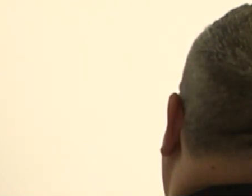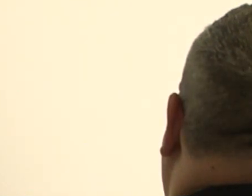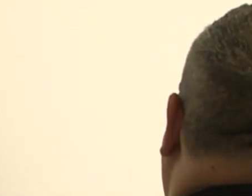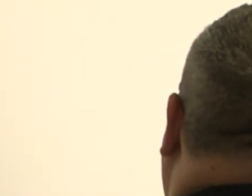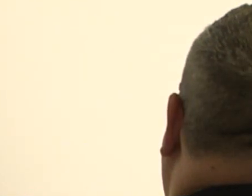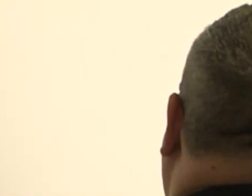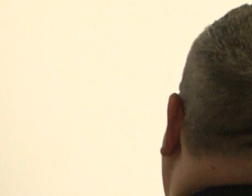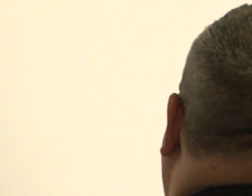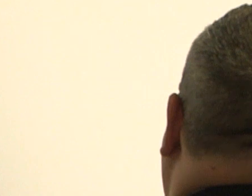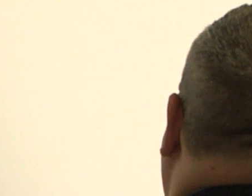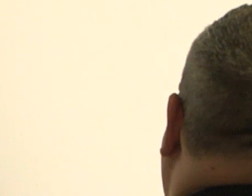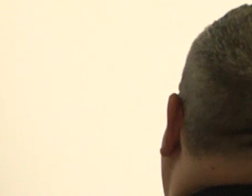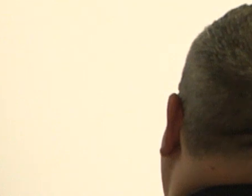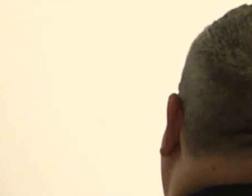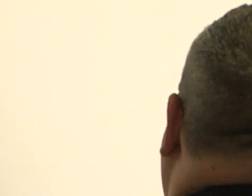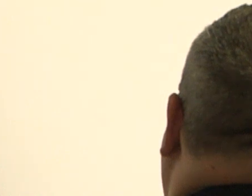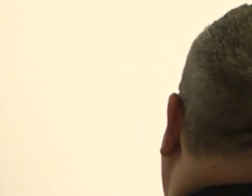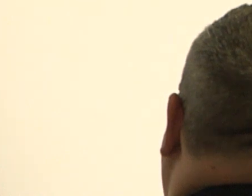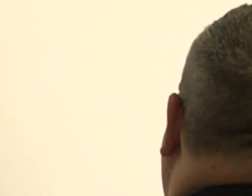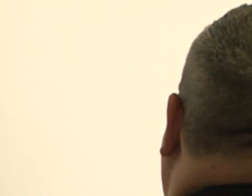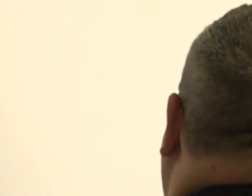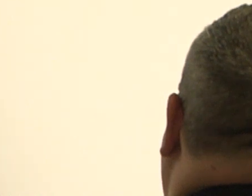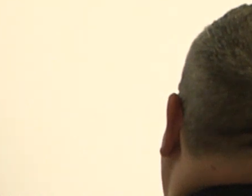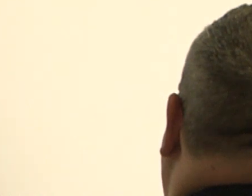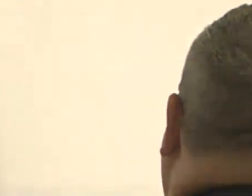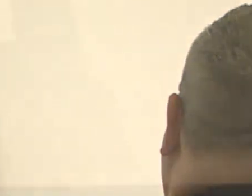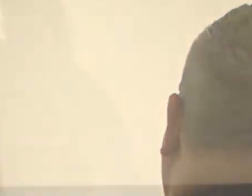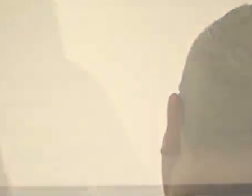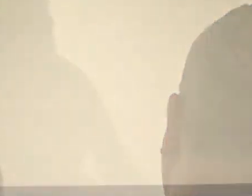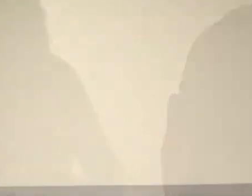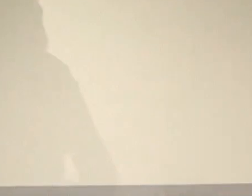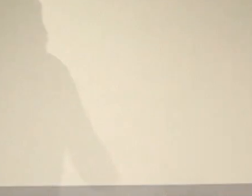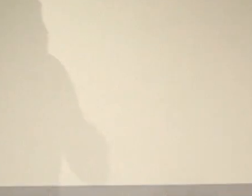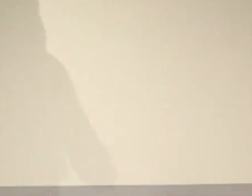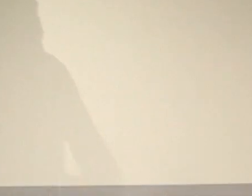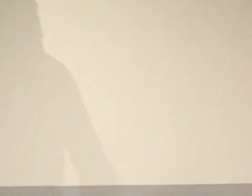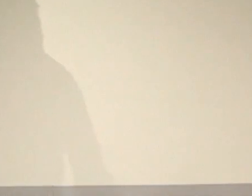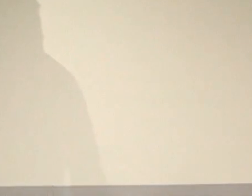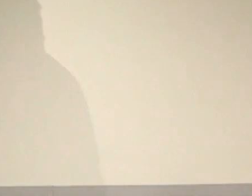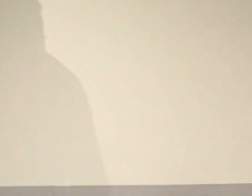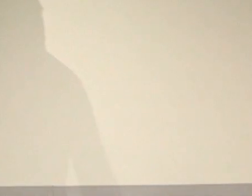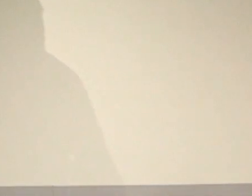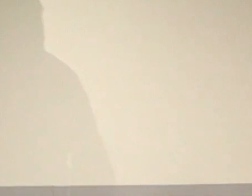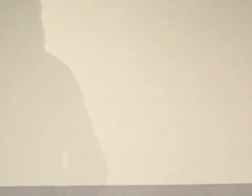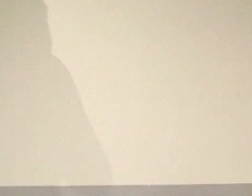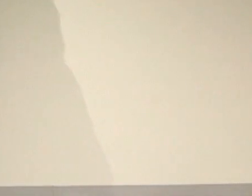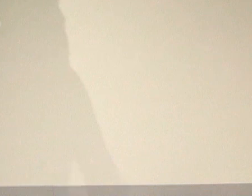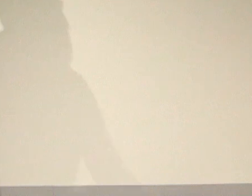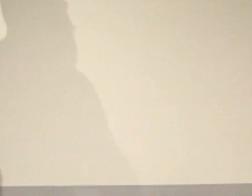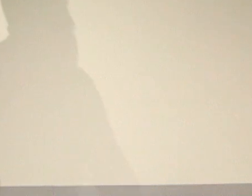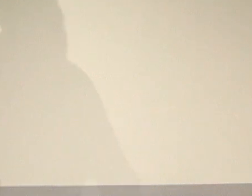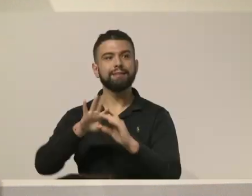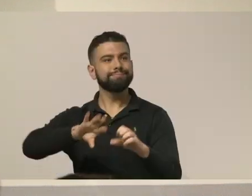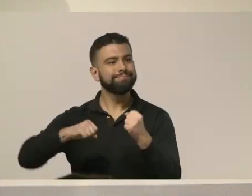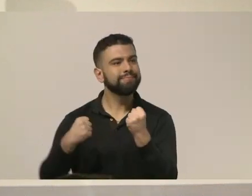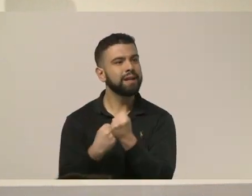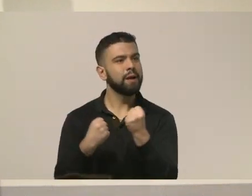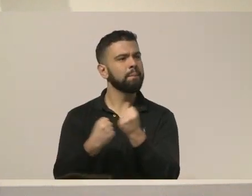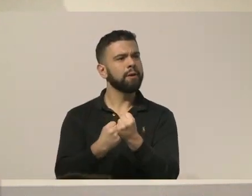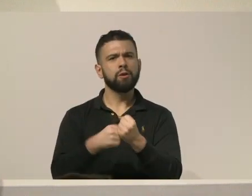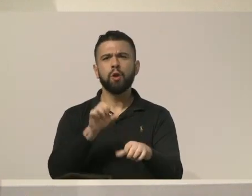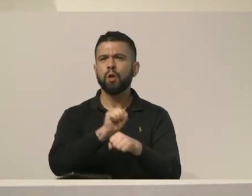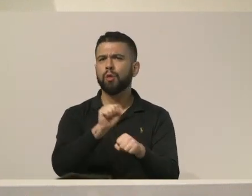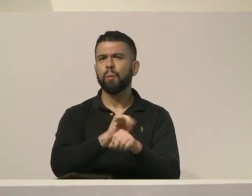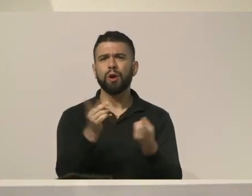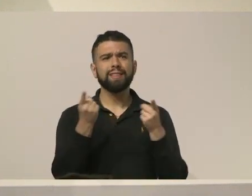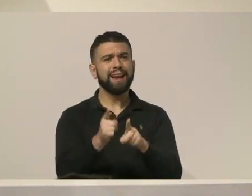embark on a process to develop a vision for the office, the driving goal will be to connect and build upon the excellent work that's already happening